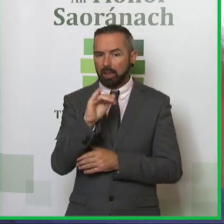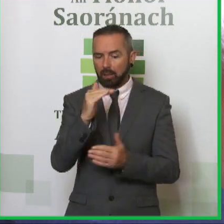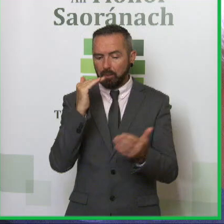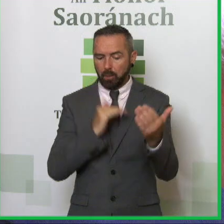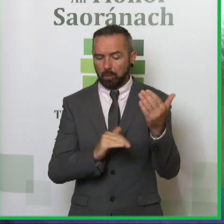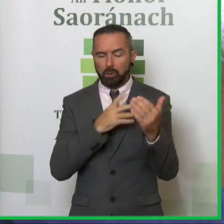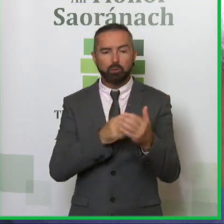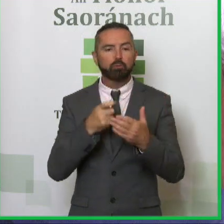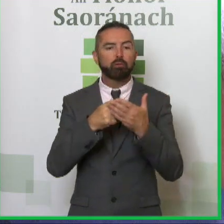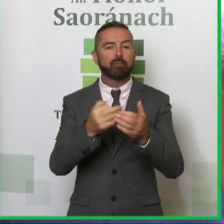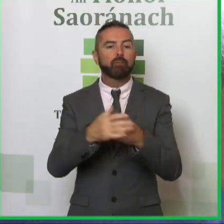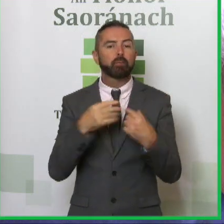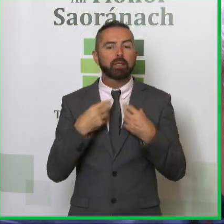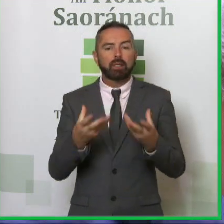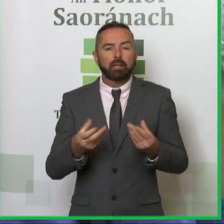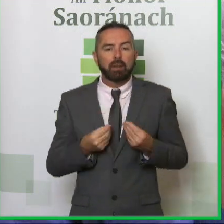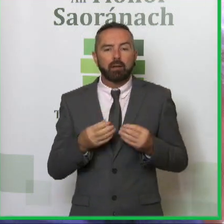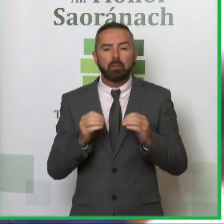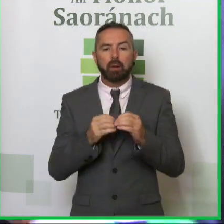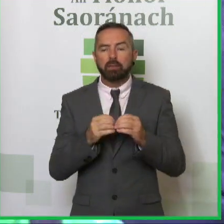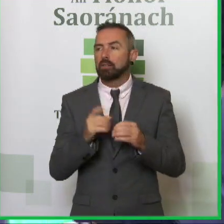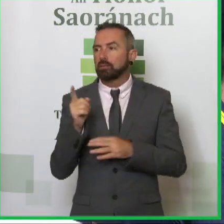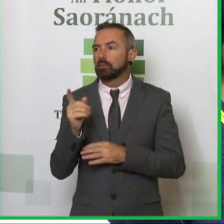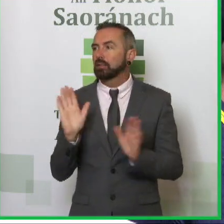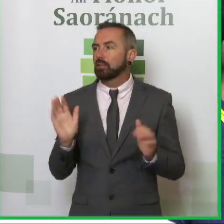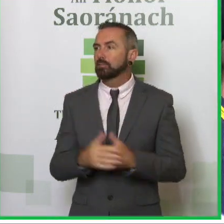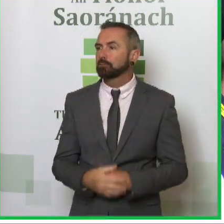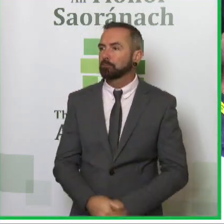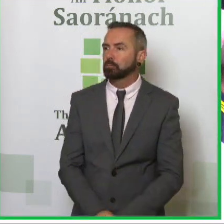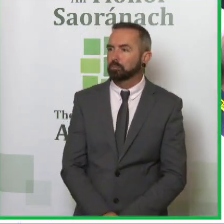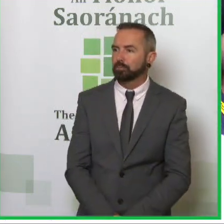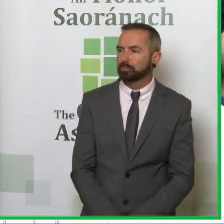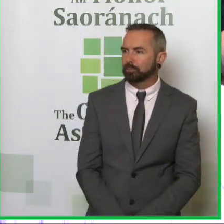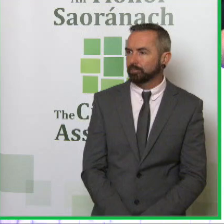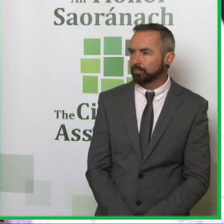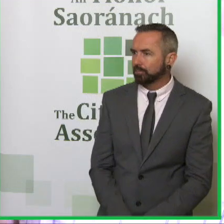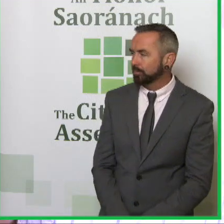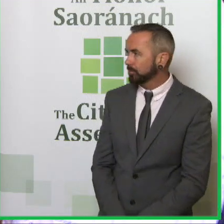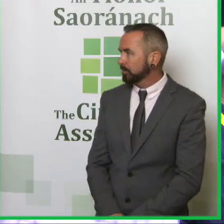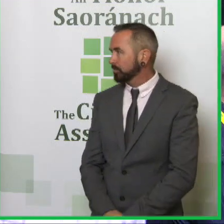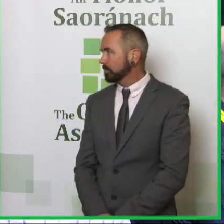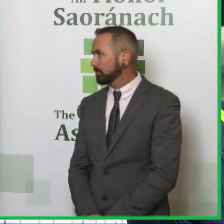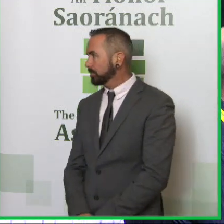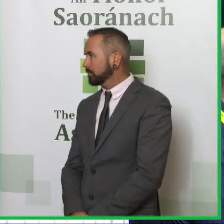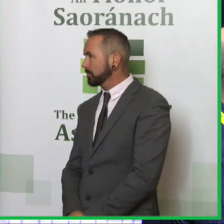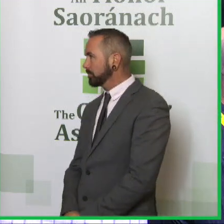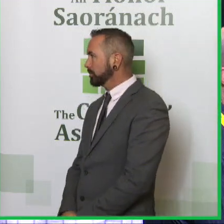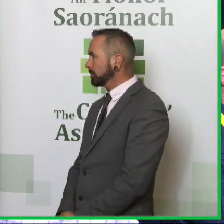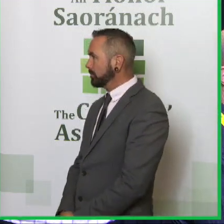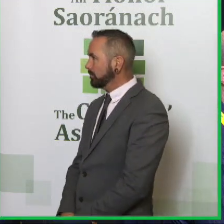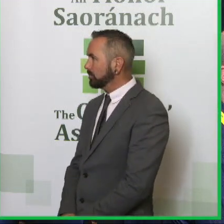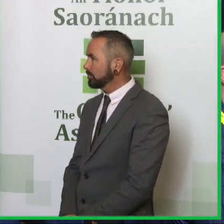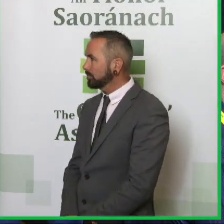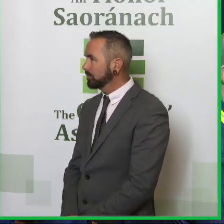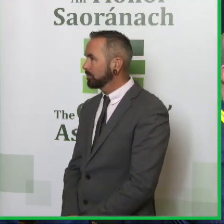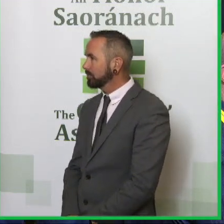the suggestion Kerry made earlier, so that'll be incorporated as well. Thanks. Sorry about this. We have our 2 tellers on bodyguard here. They won't